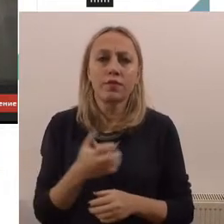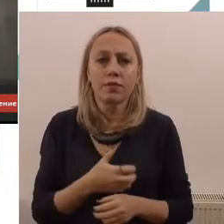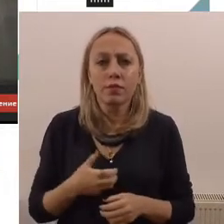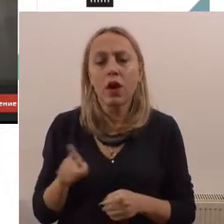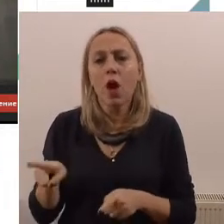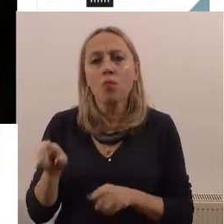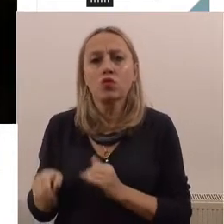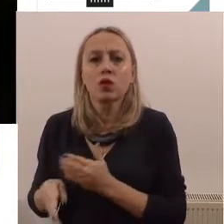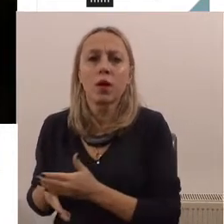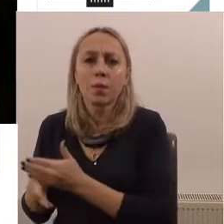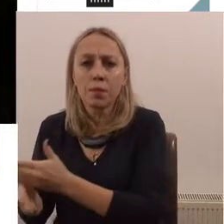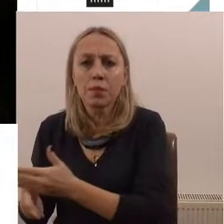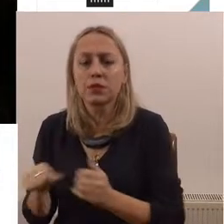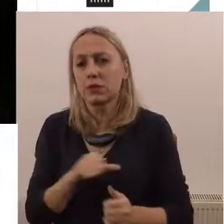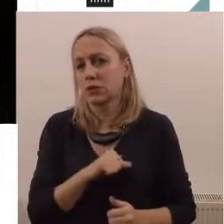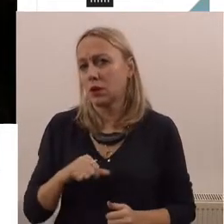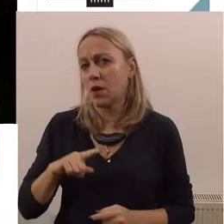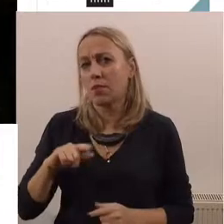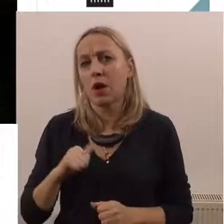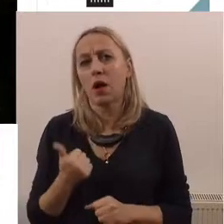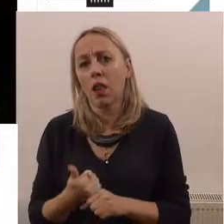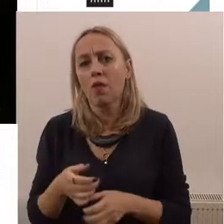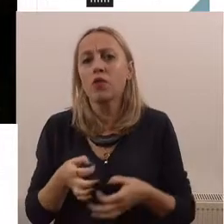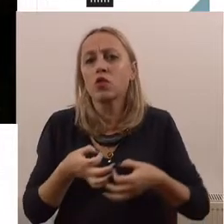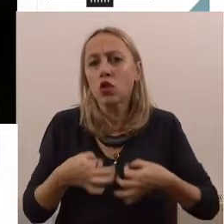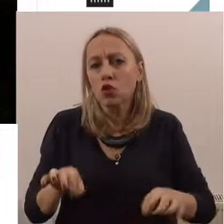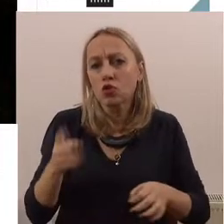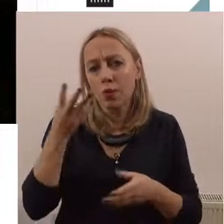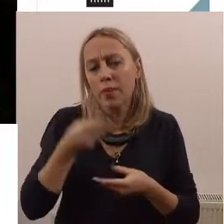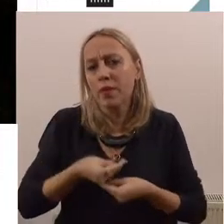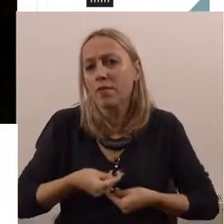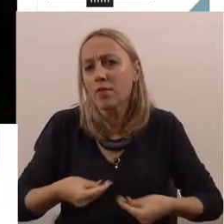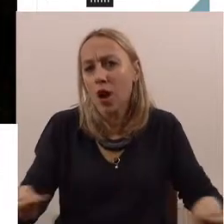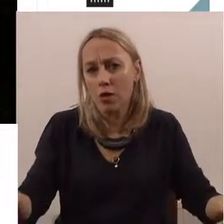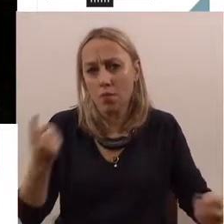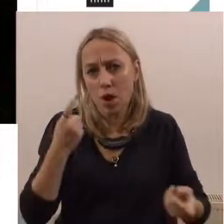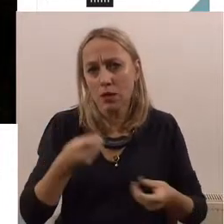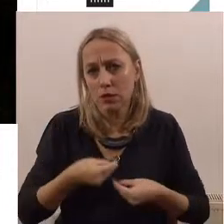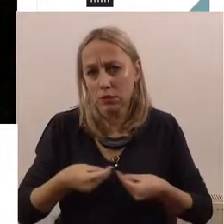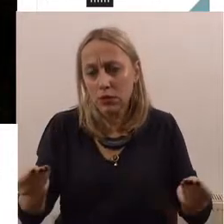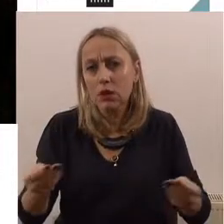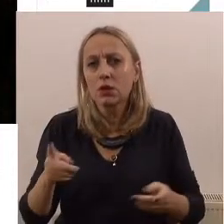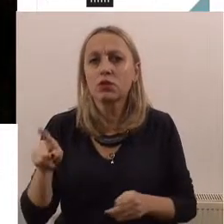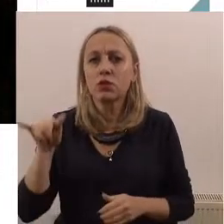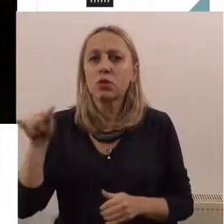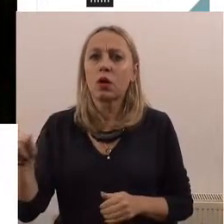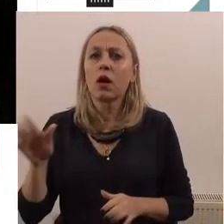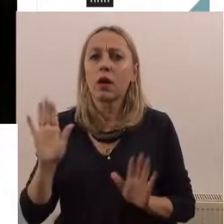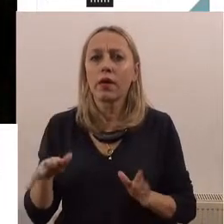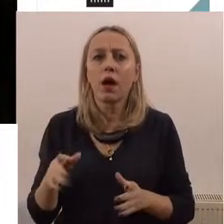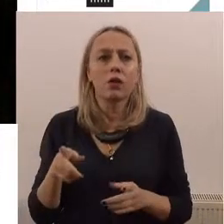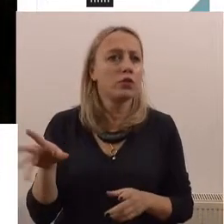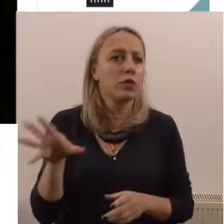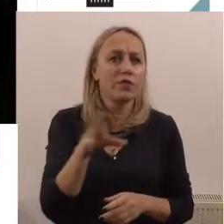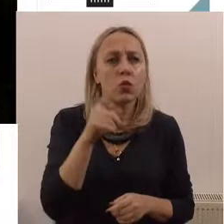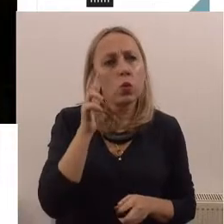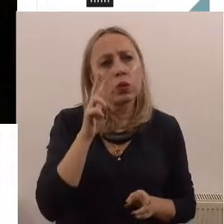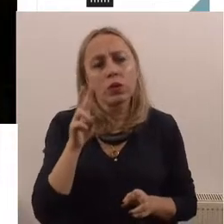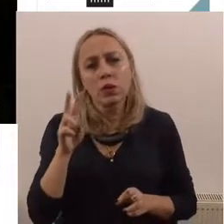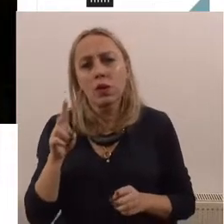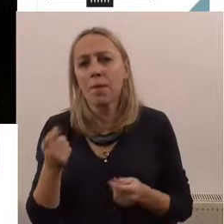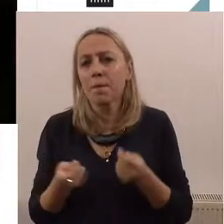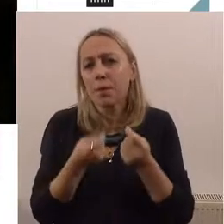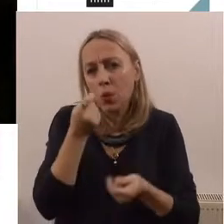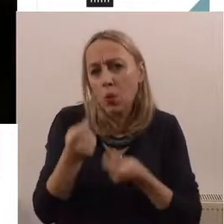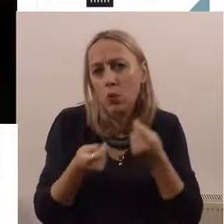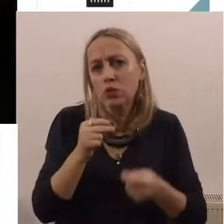What are sensor risks? Why it is important for some people? And the most important thing being availability of the